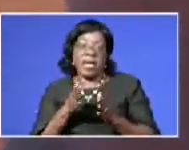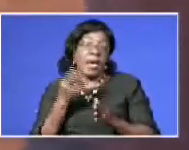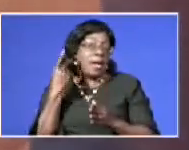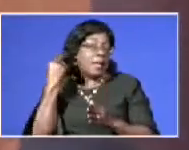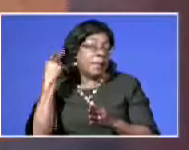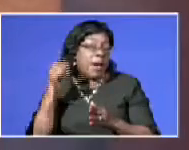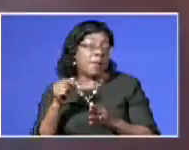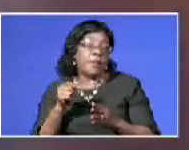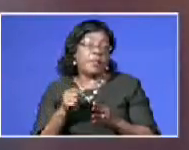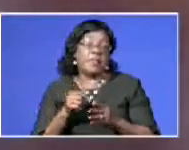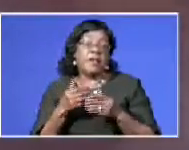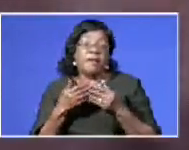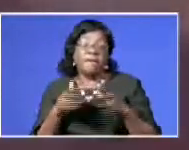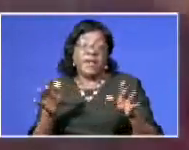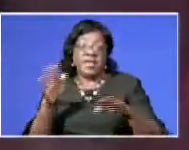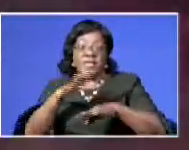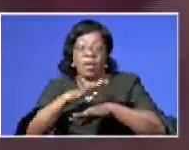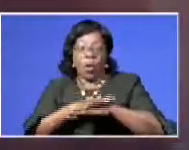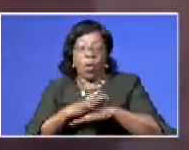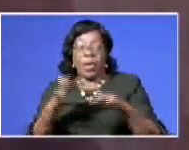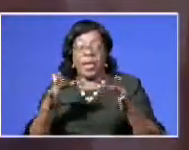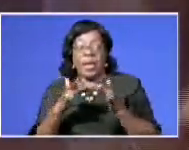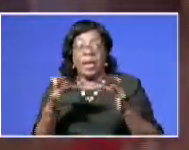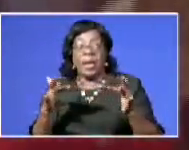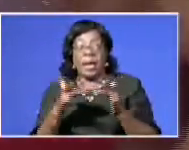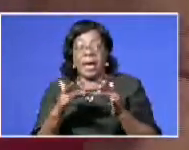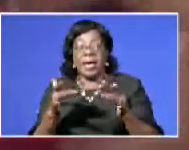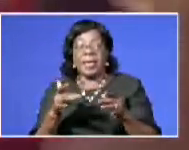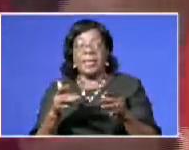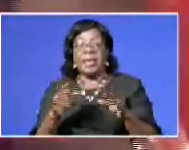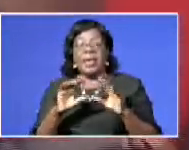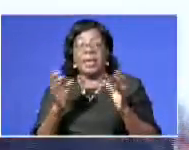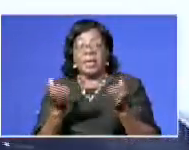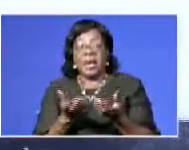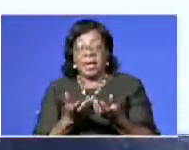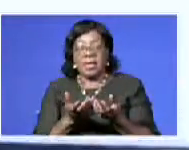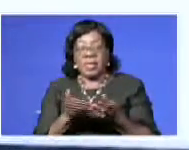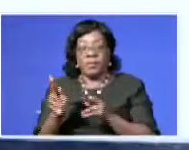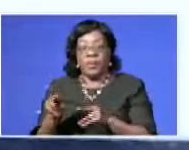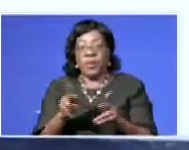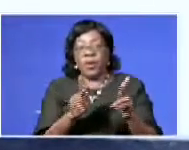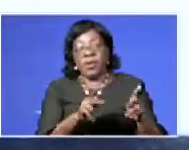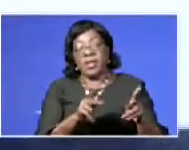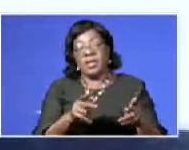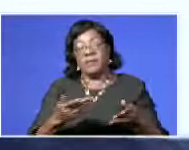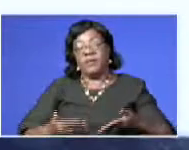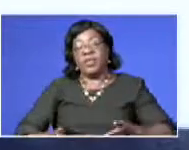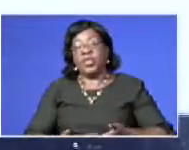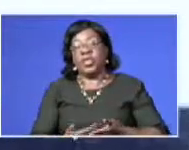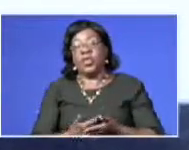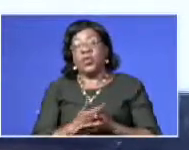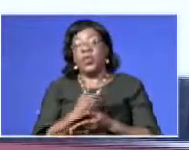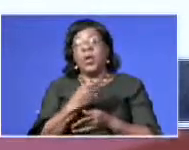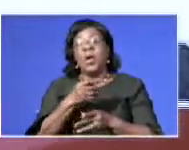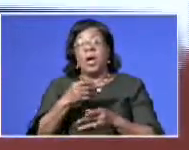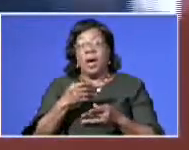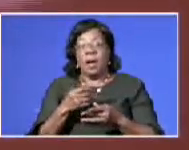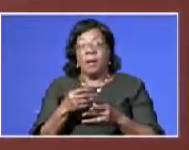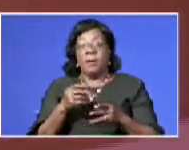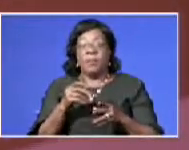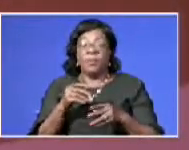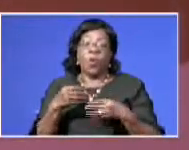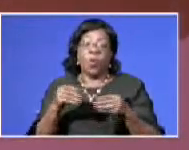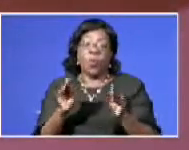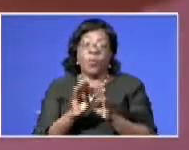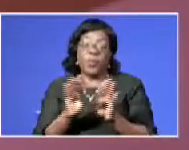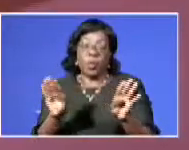the Ministry of Health to prepare them for this new work environment post-COVID-19. Our news team caught up with barber Ripton Reed and beautician Arlene Raming on